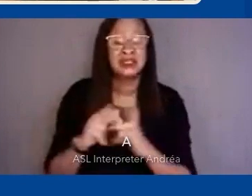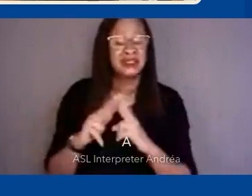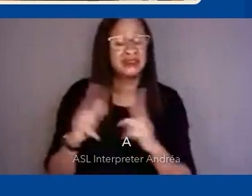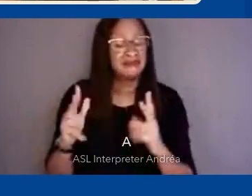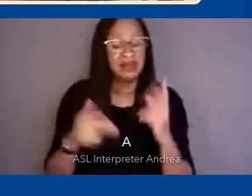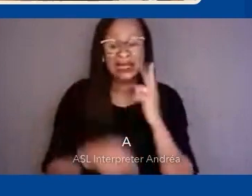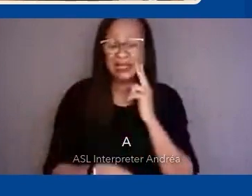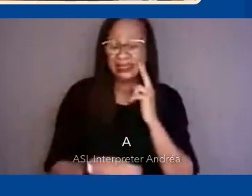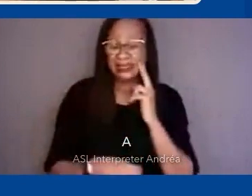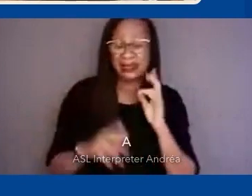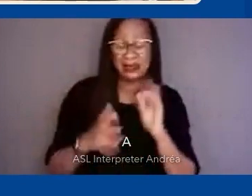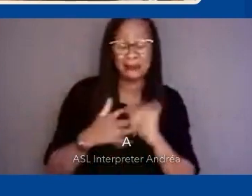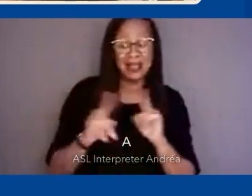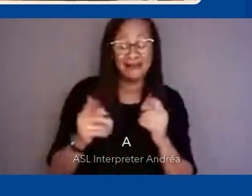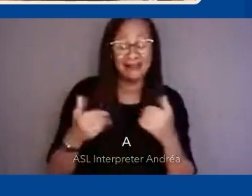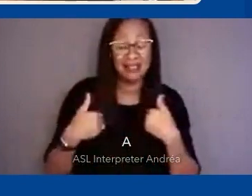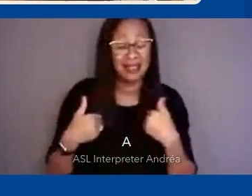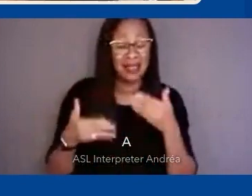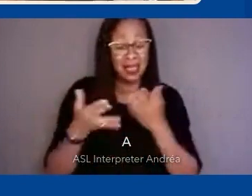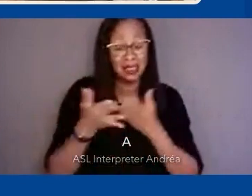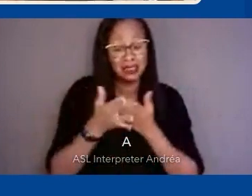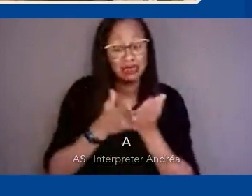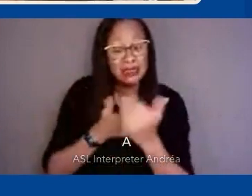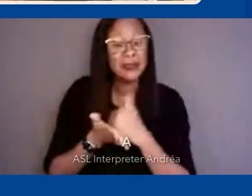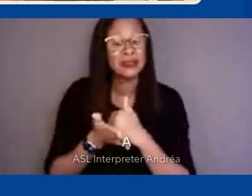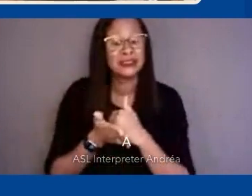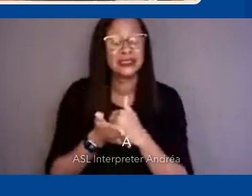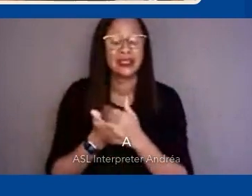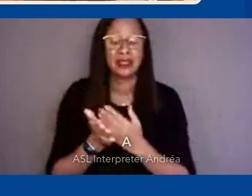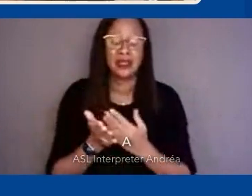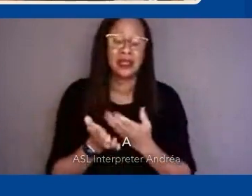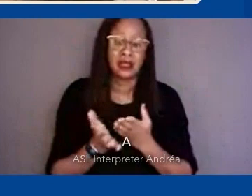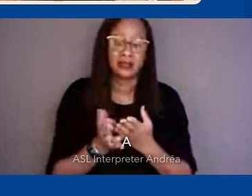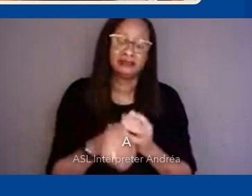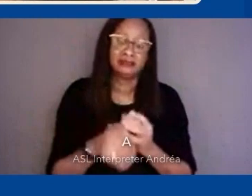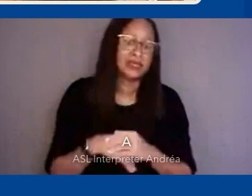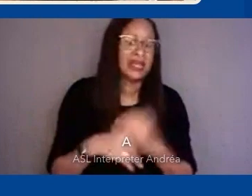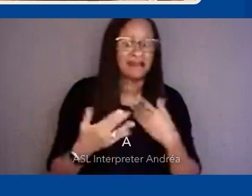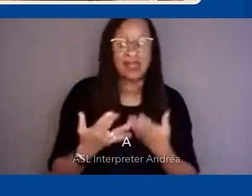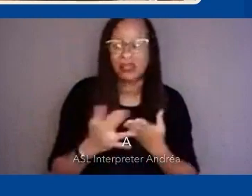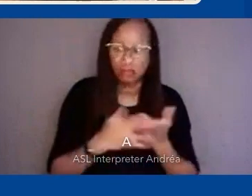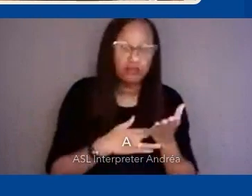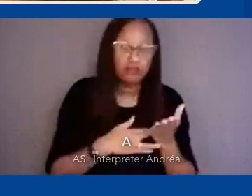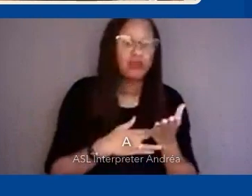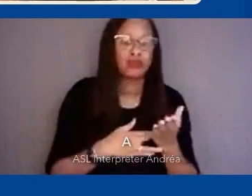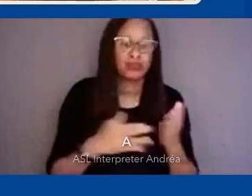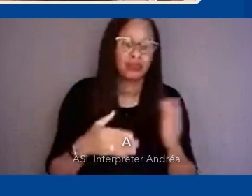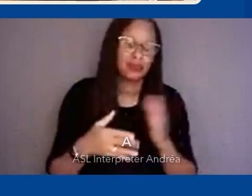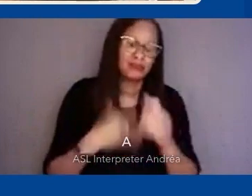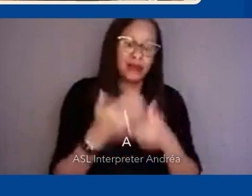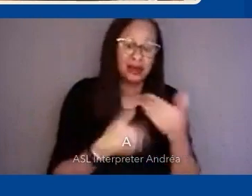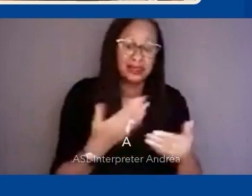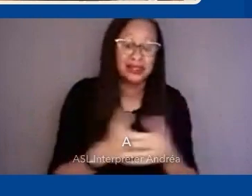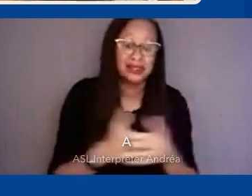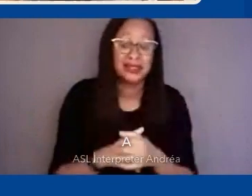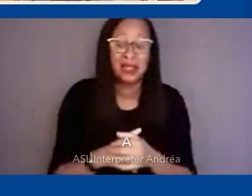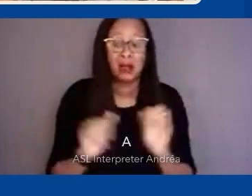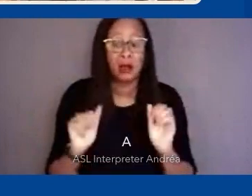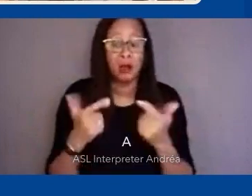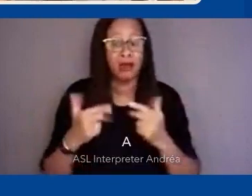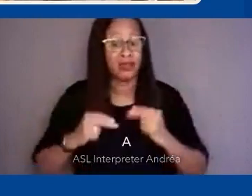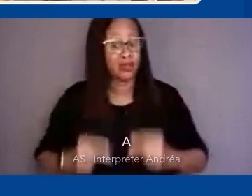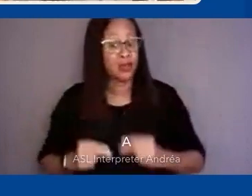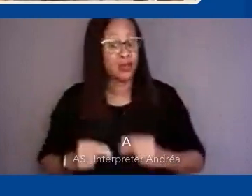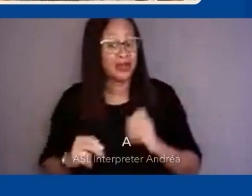that transparency throughout and knowing my intentions, because all human action goes back to like your ethics and your